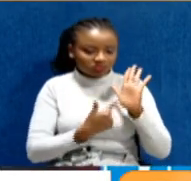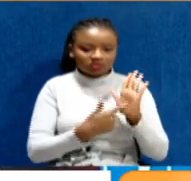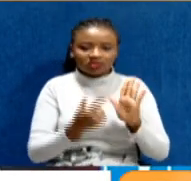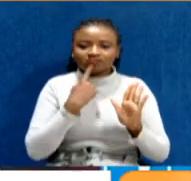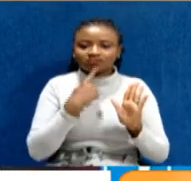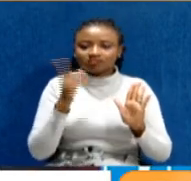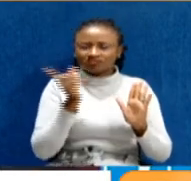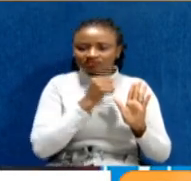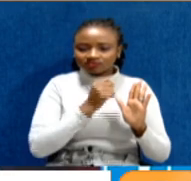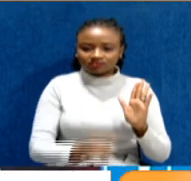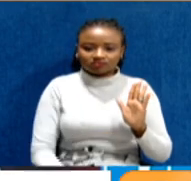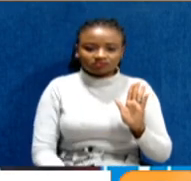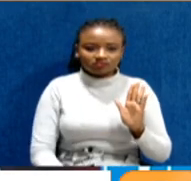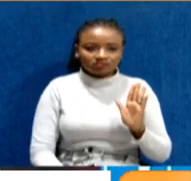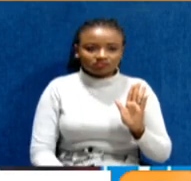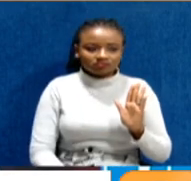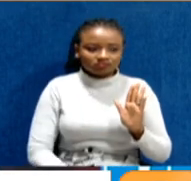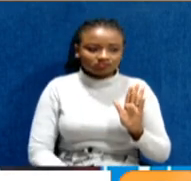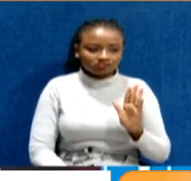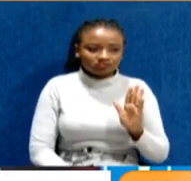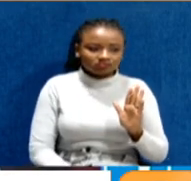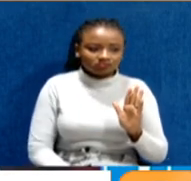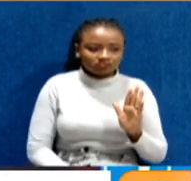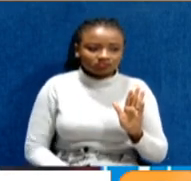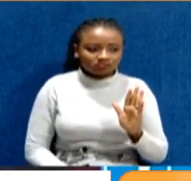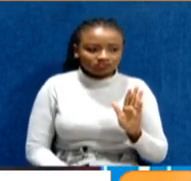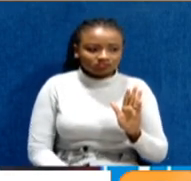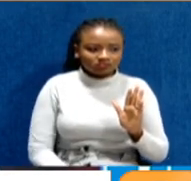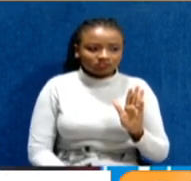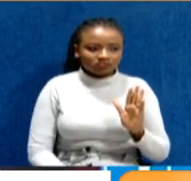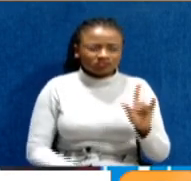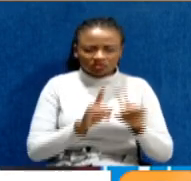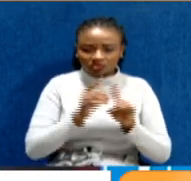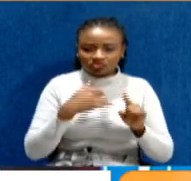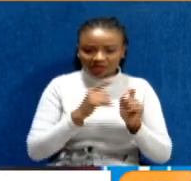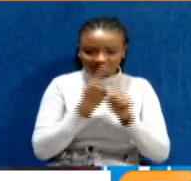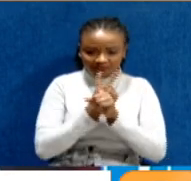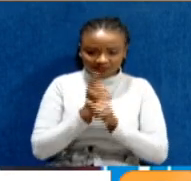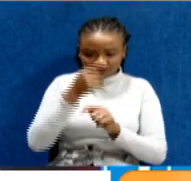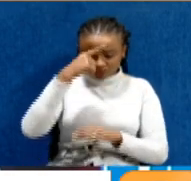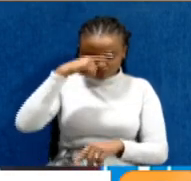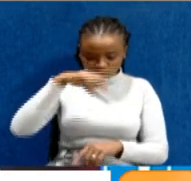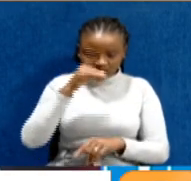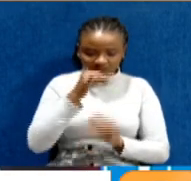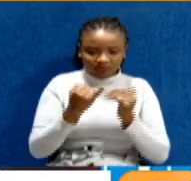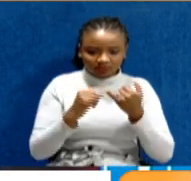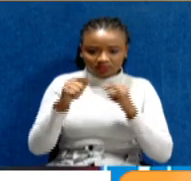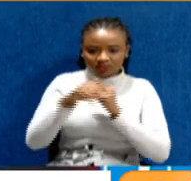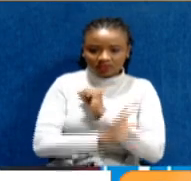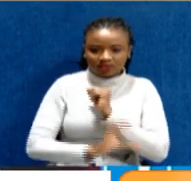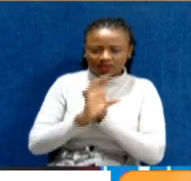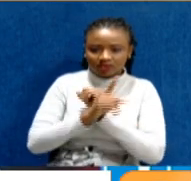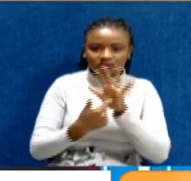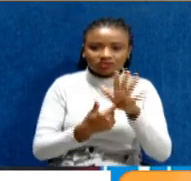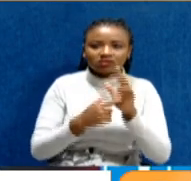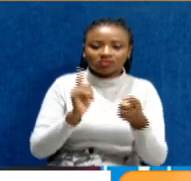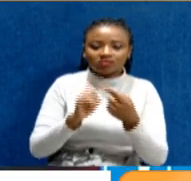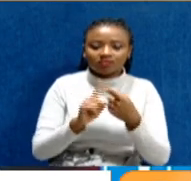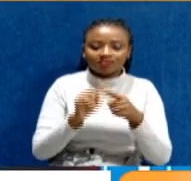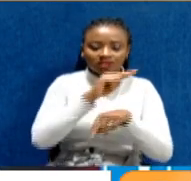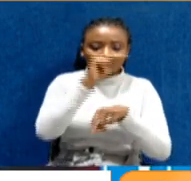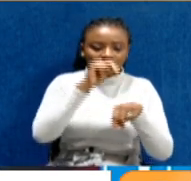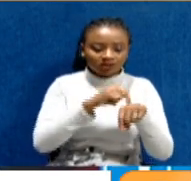as a nation. Yeah. We also have a number of policies that have been enacted in this country. A key one is the National